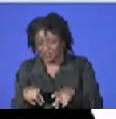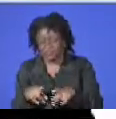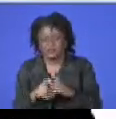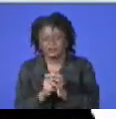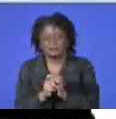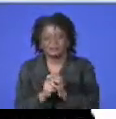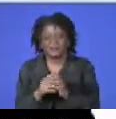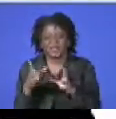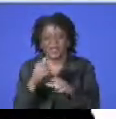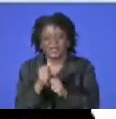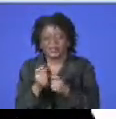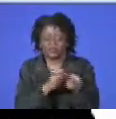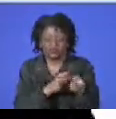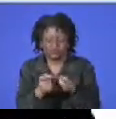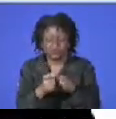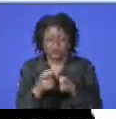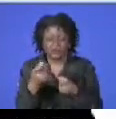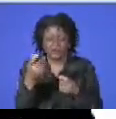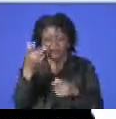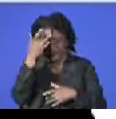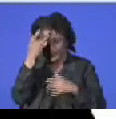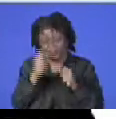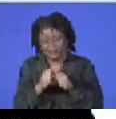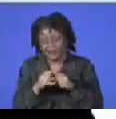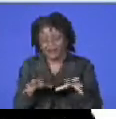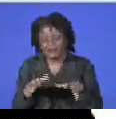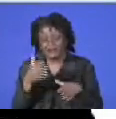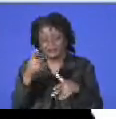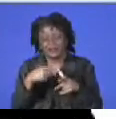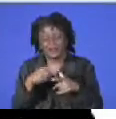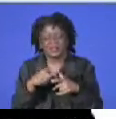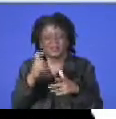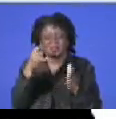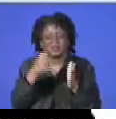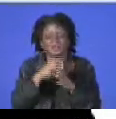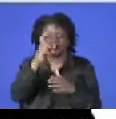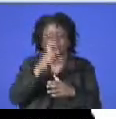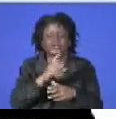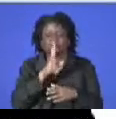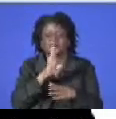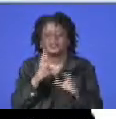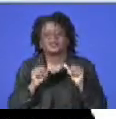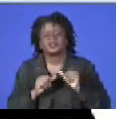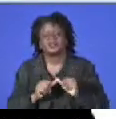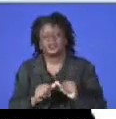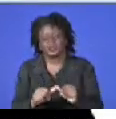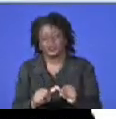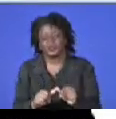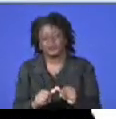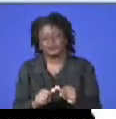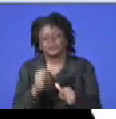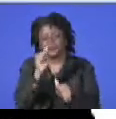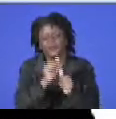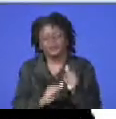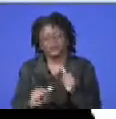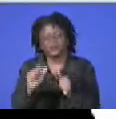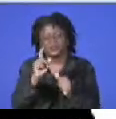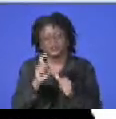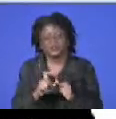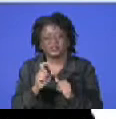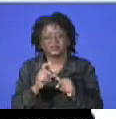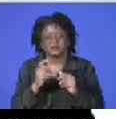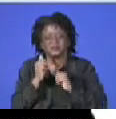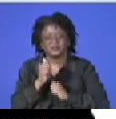know, get a handle of this virus, then I think it should be continued. And everybody just